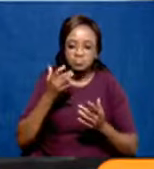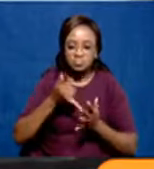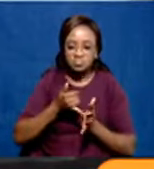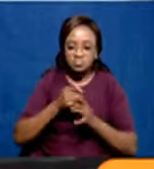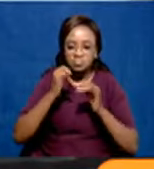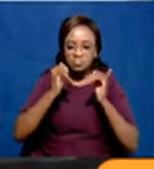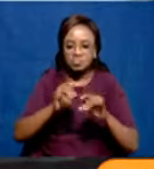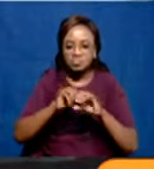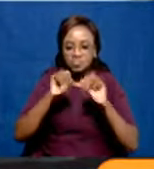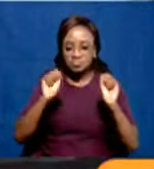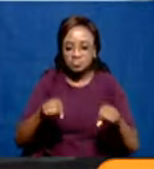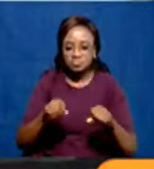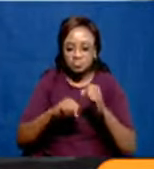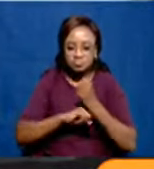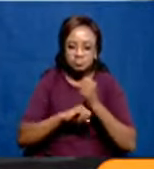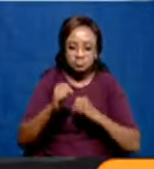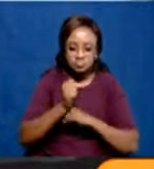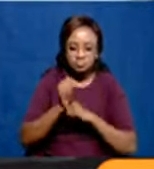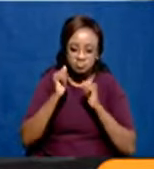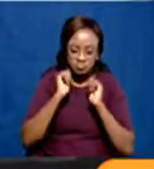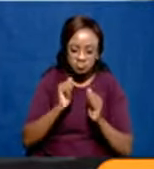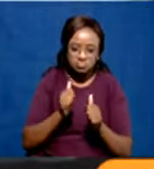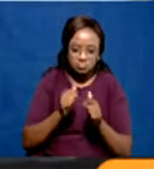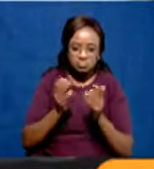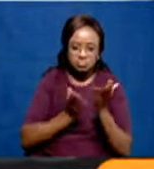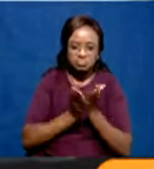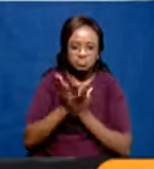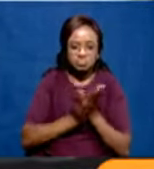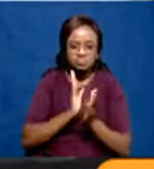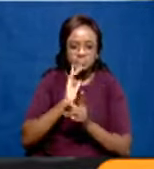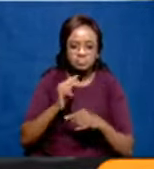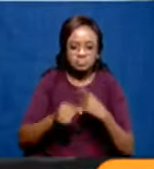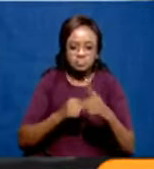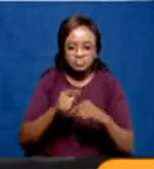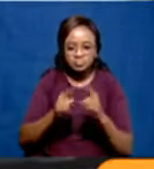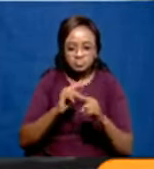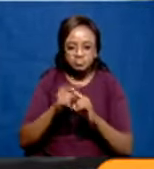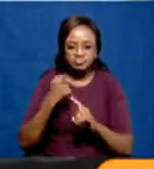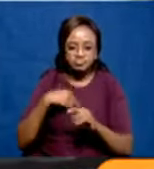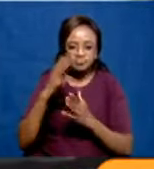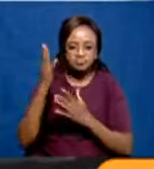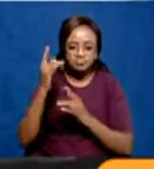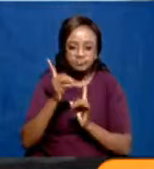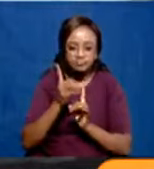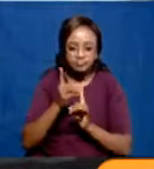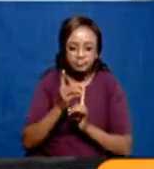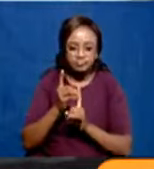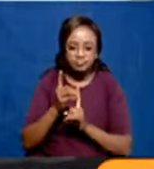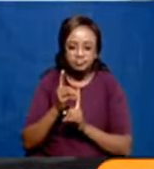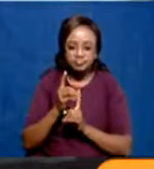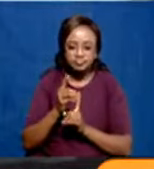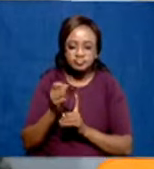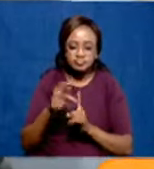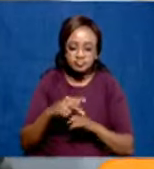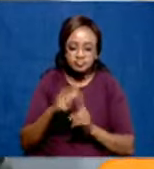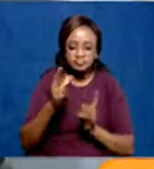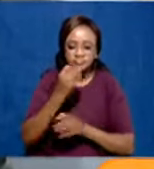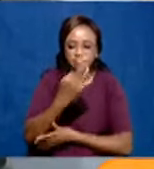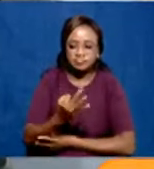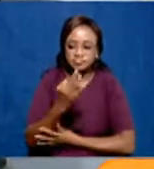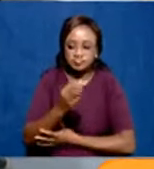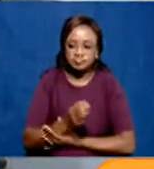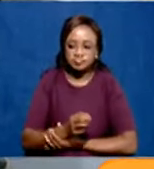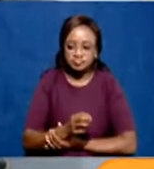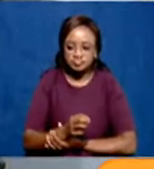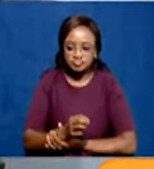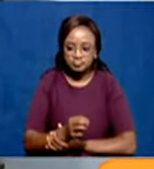NHIF infrastructure is what we're still using. Mm. So service will be continuous, but the projected date was supposed to be beginning of March. Okay. Correct. There's the next